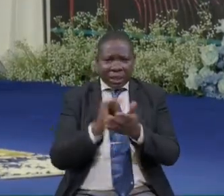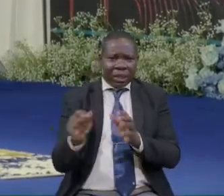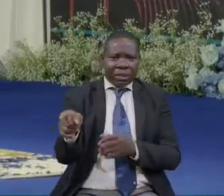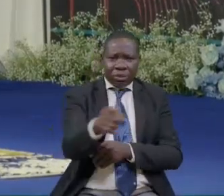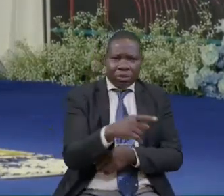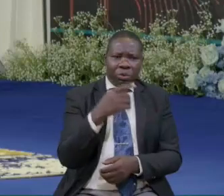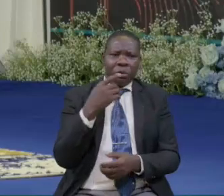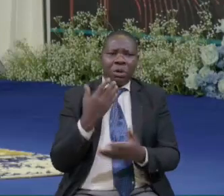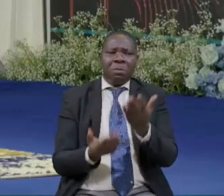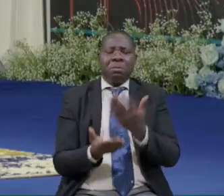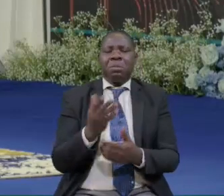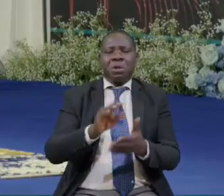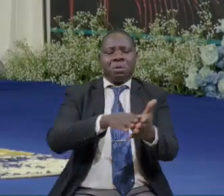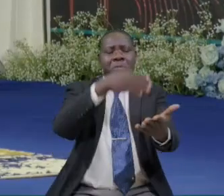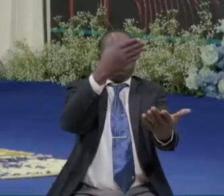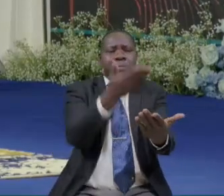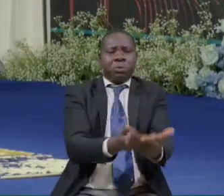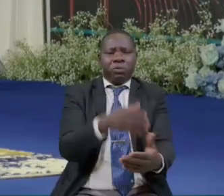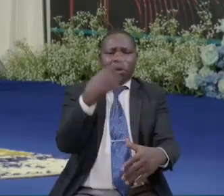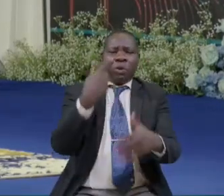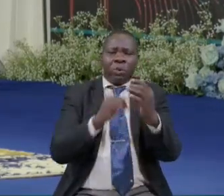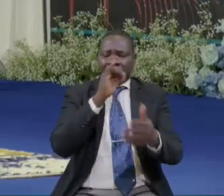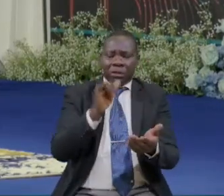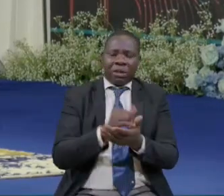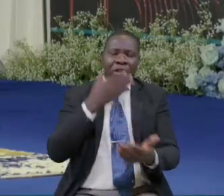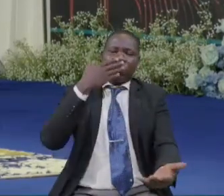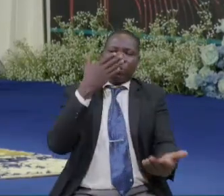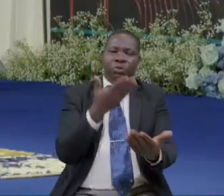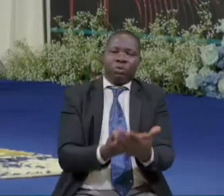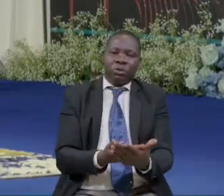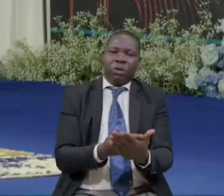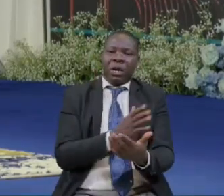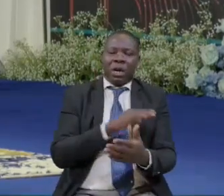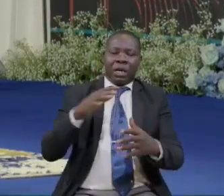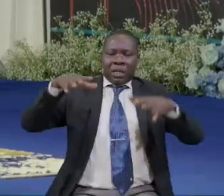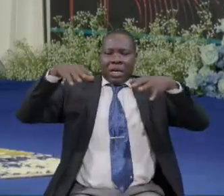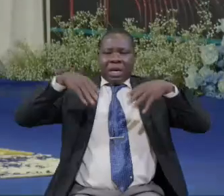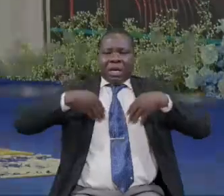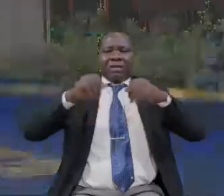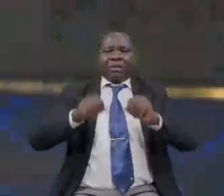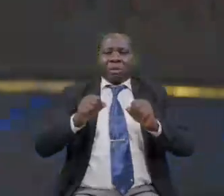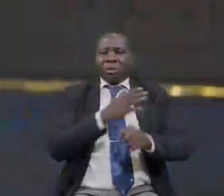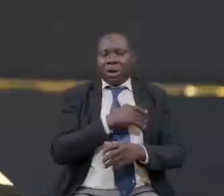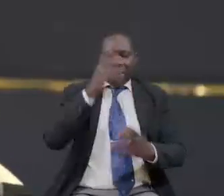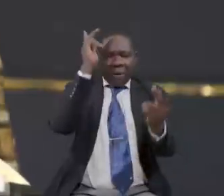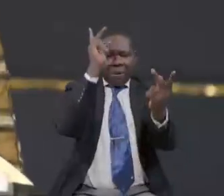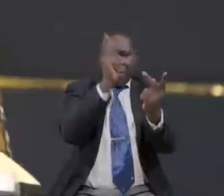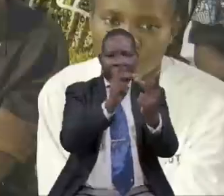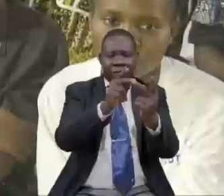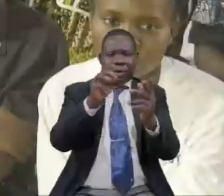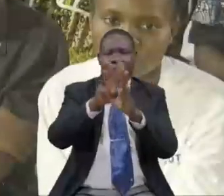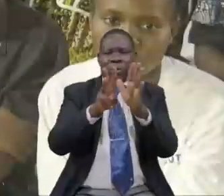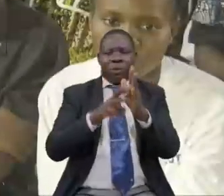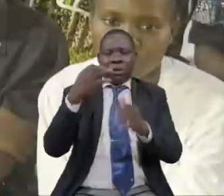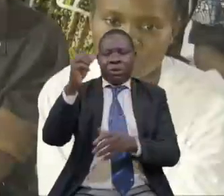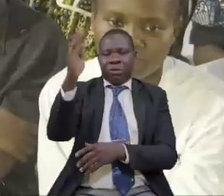prove what is that good and acceptable and the perfect will of God. Somebody